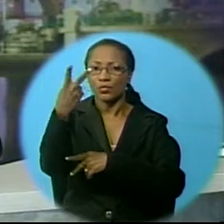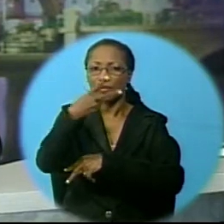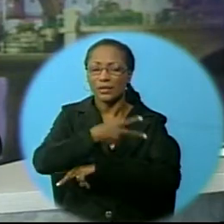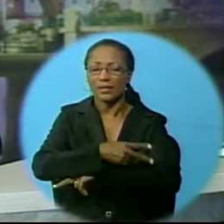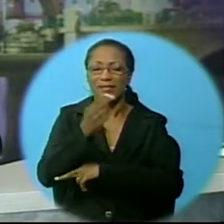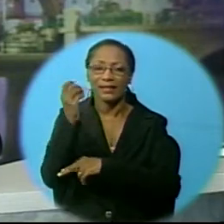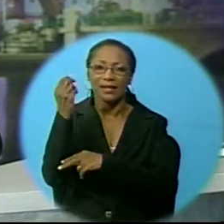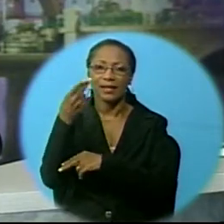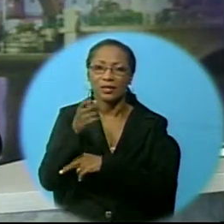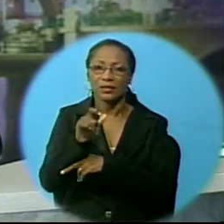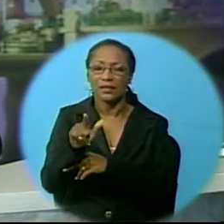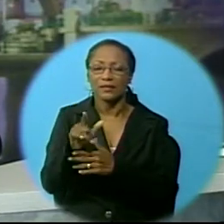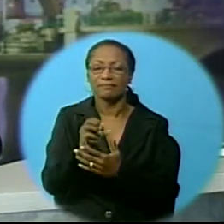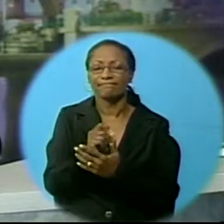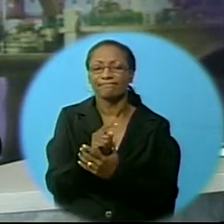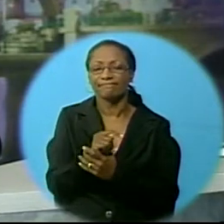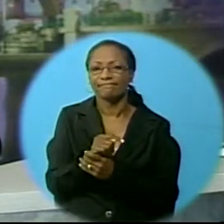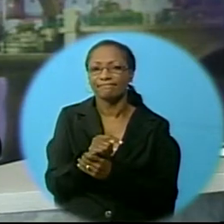Hilton Hotel.